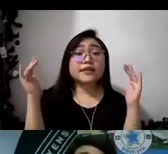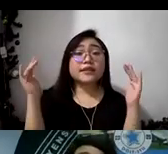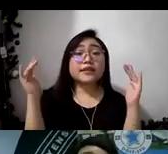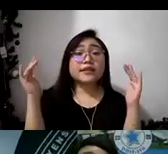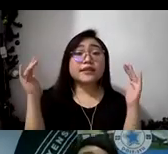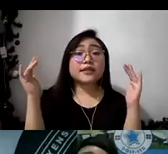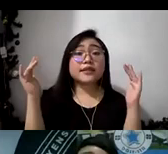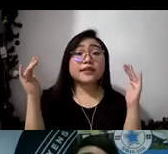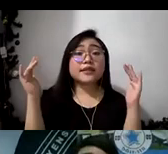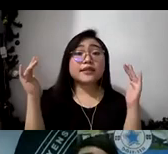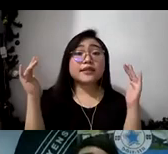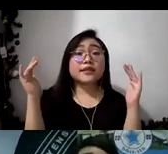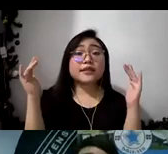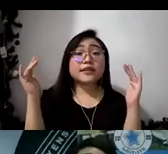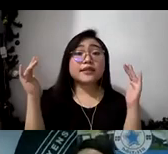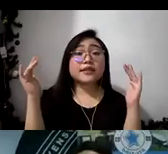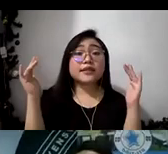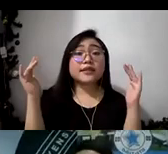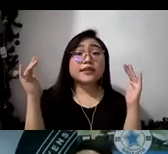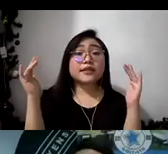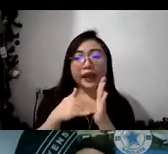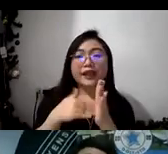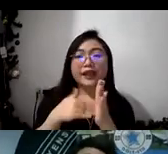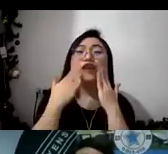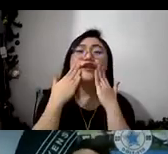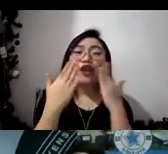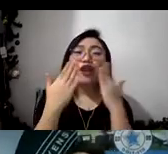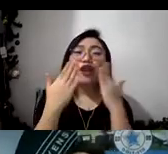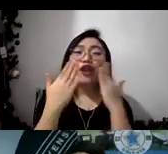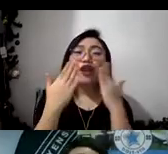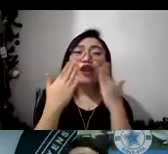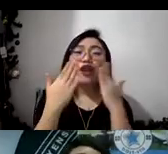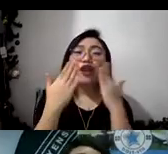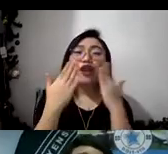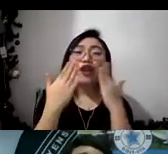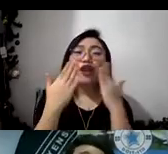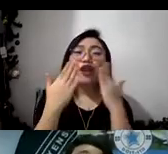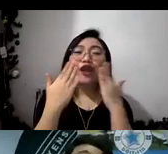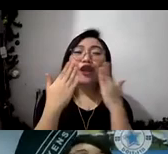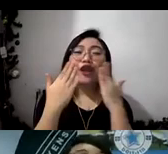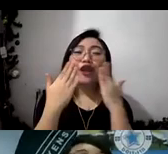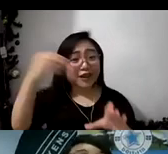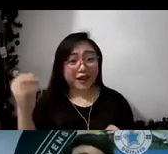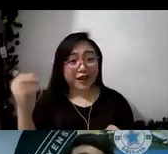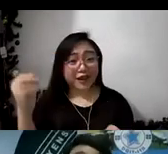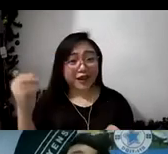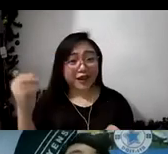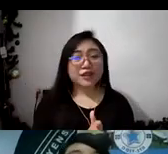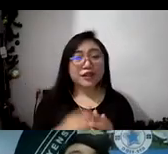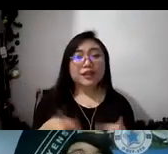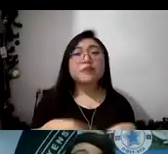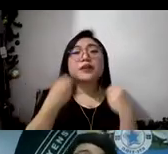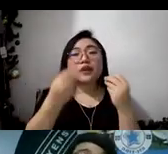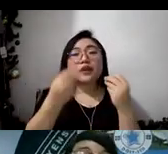tomorrow session. So again, so thank you very much po. Huwag po muna kayong mag-out. So turn over ko po ulit kayo sa